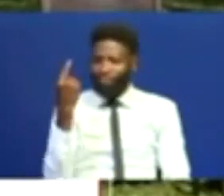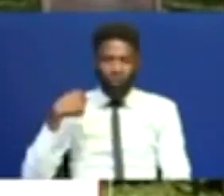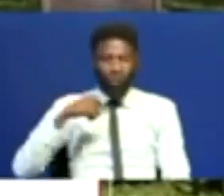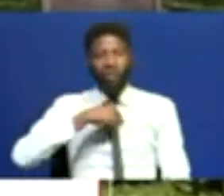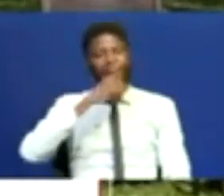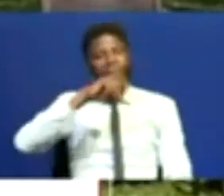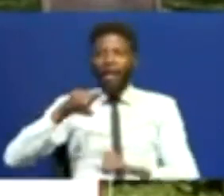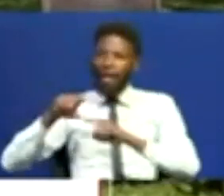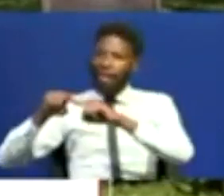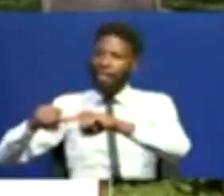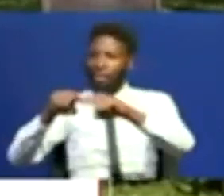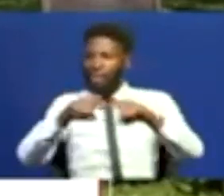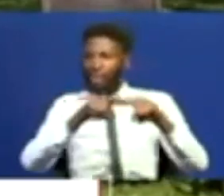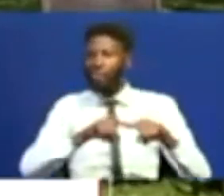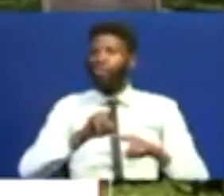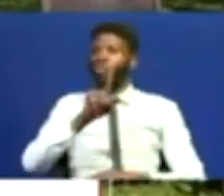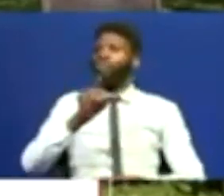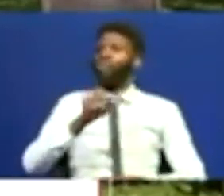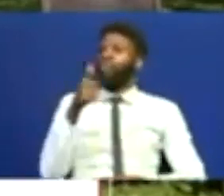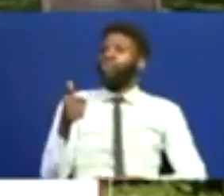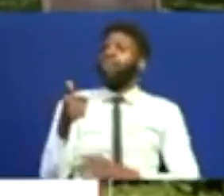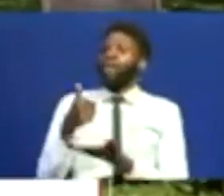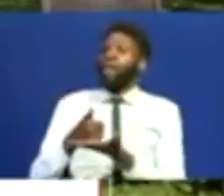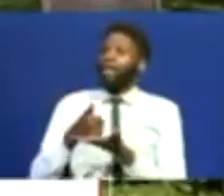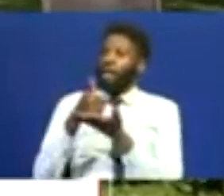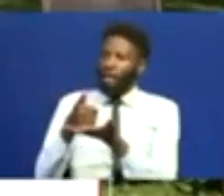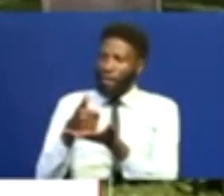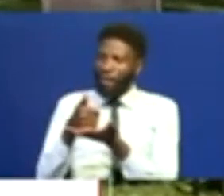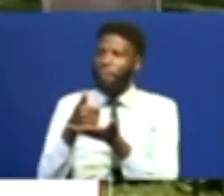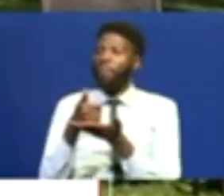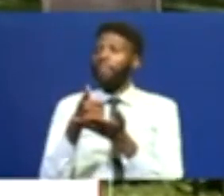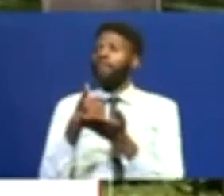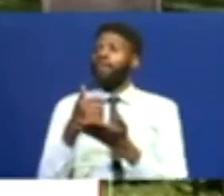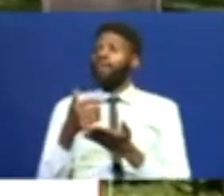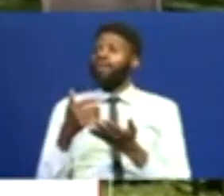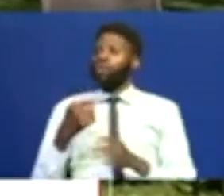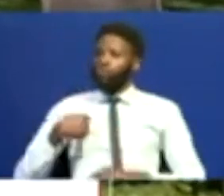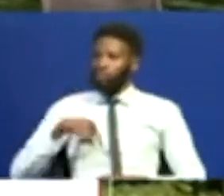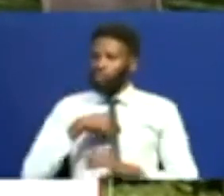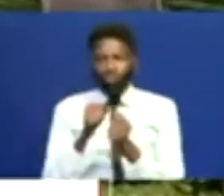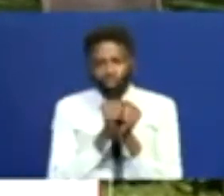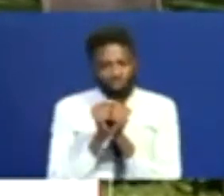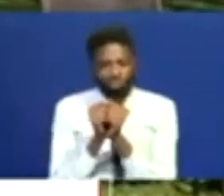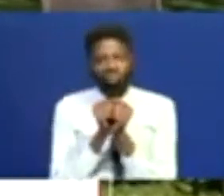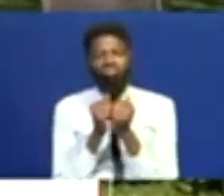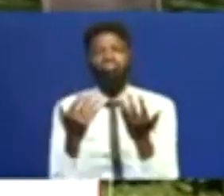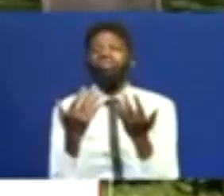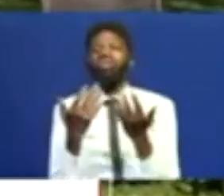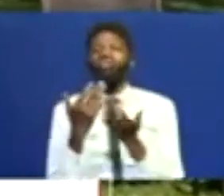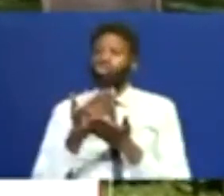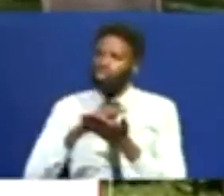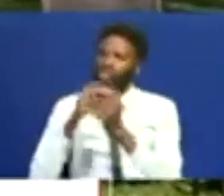interdepend on each other, bring our commonality, shared interest,